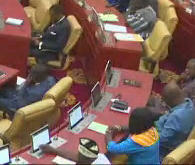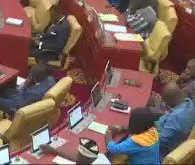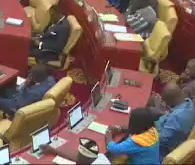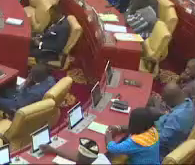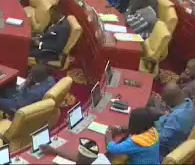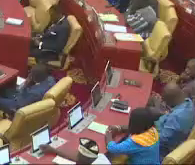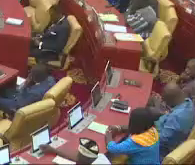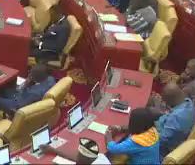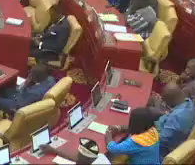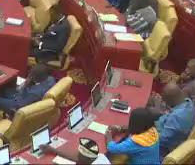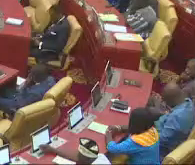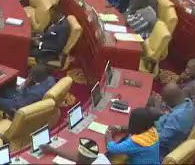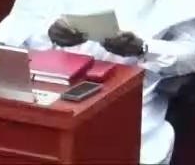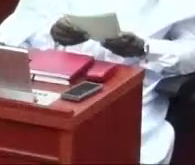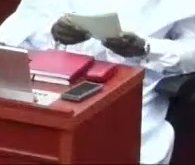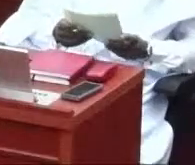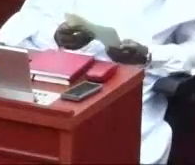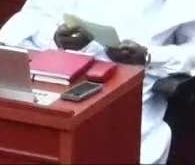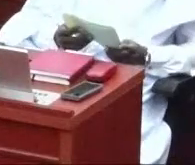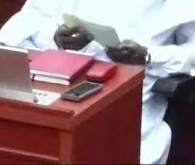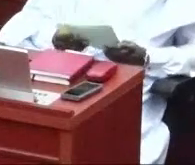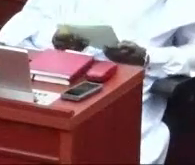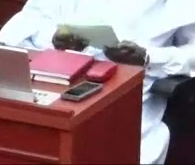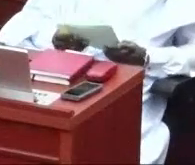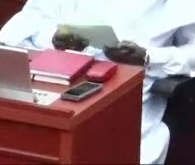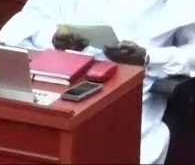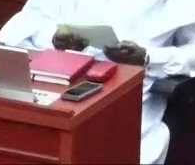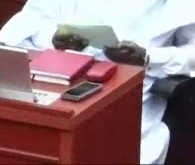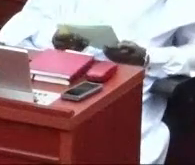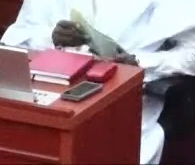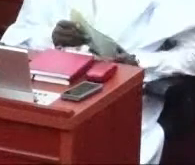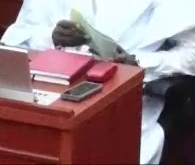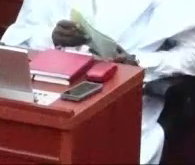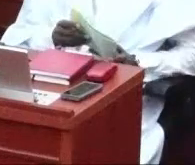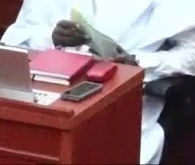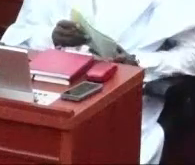Honorable members, we will take item 6.